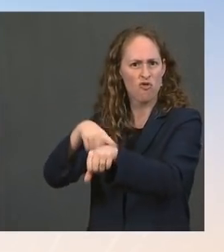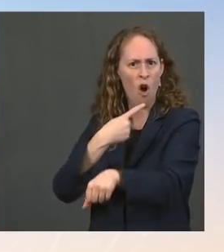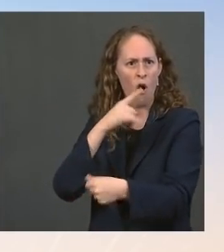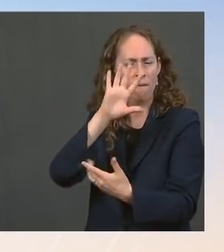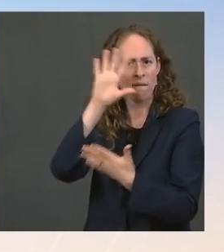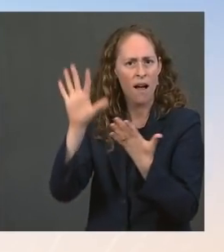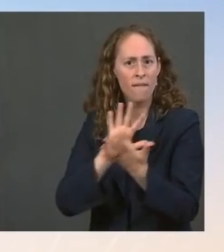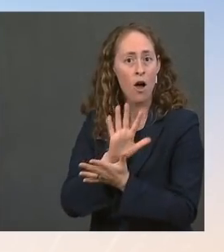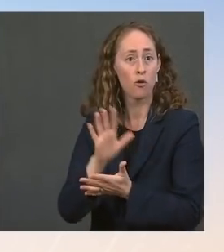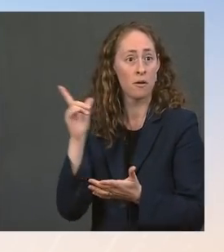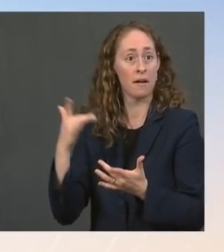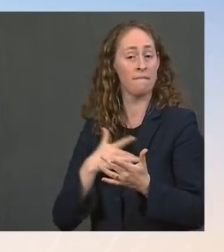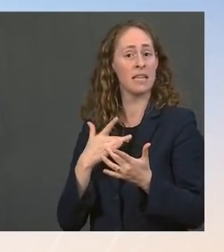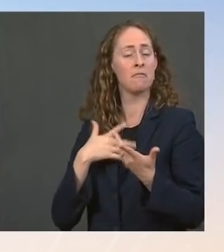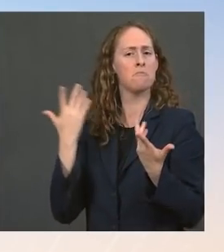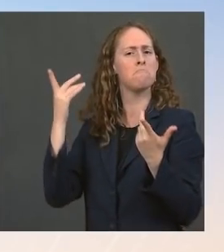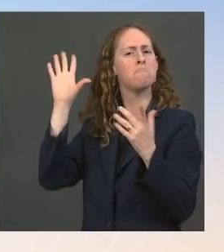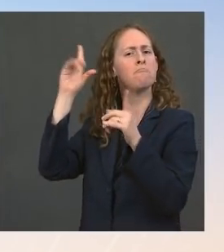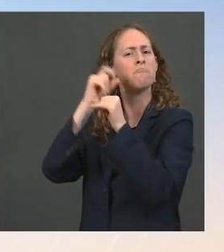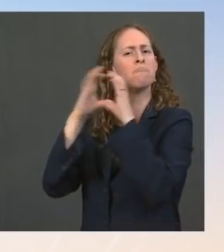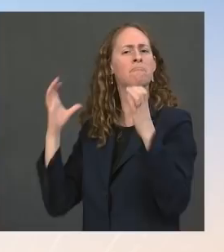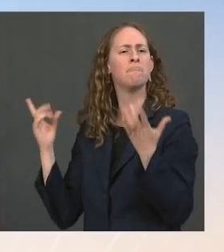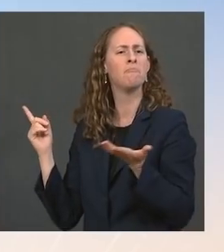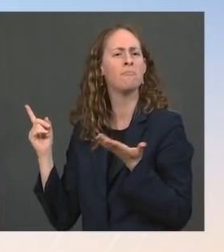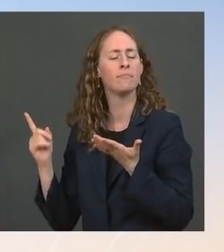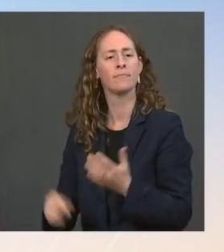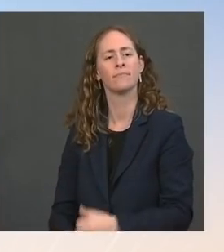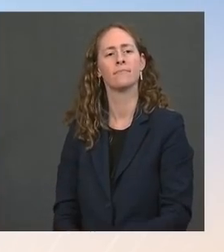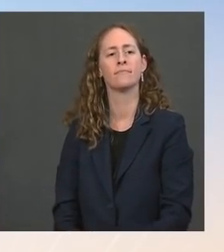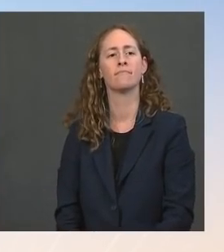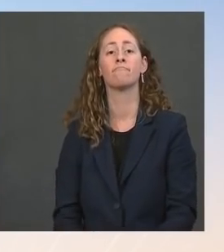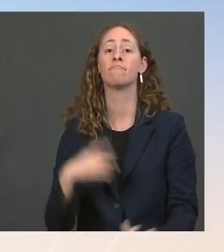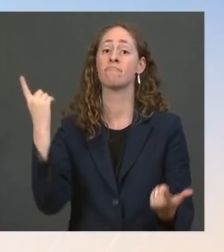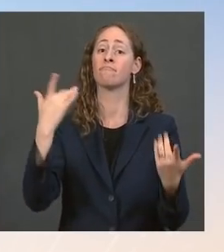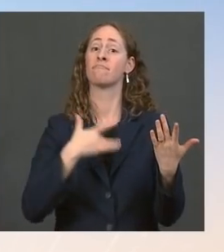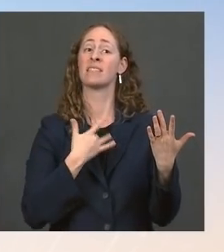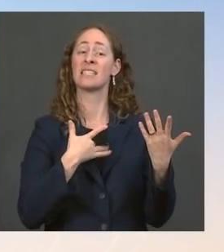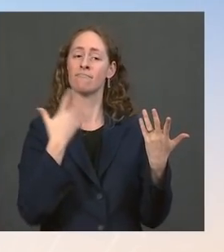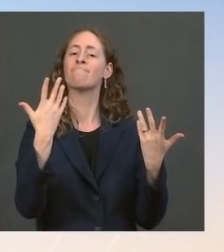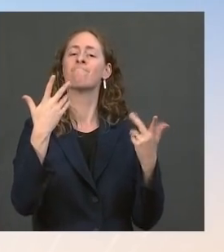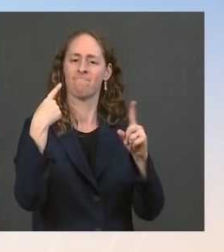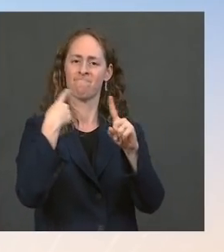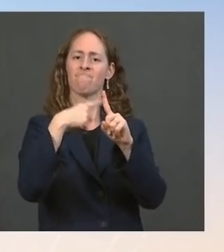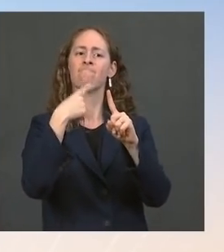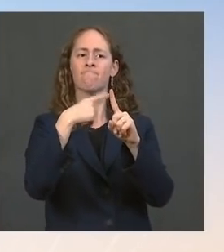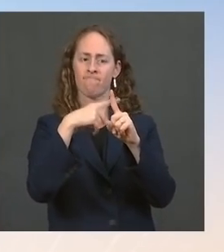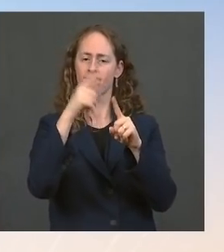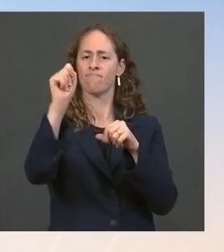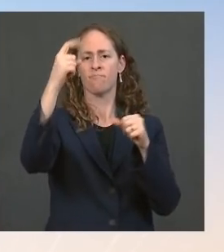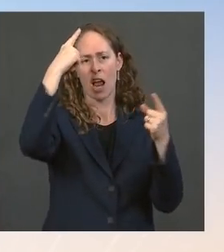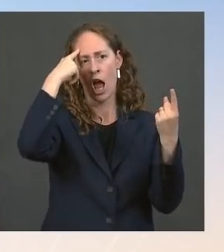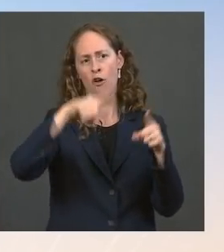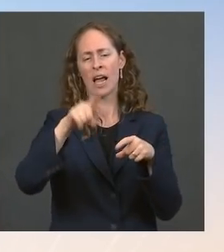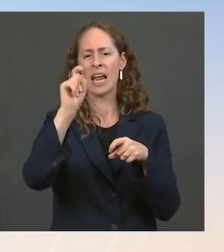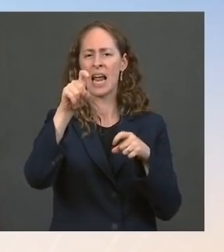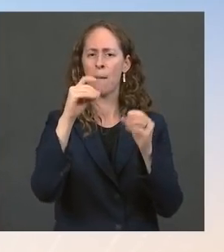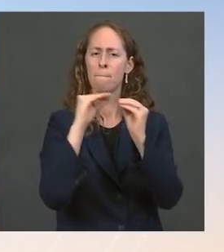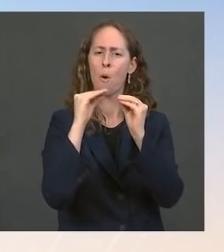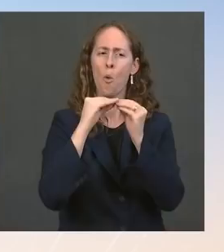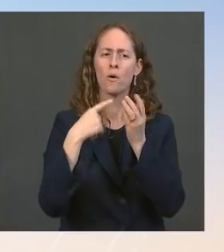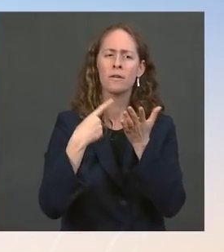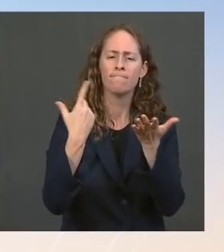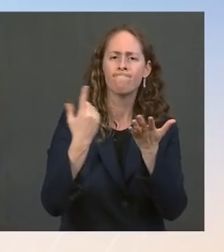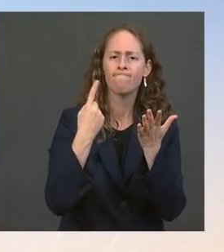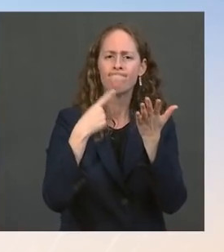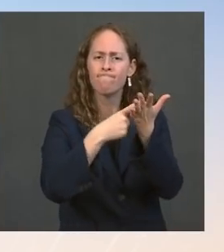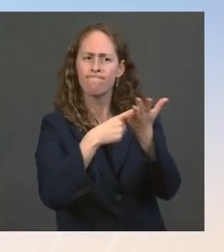Well, I think what gives him hope is that there is agreement about the need to do more to address costs for